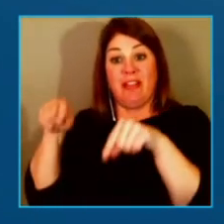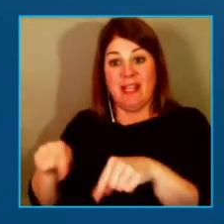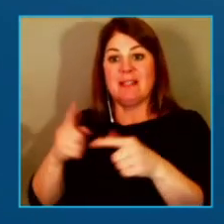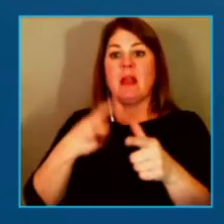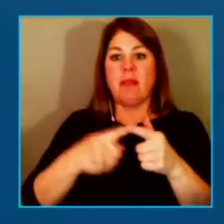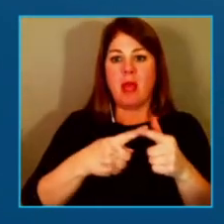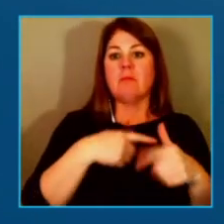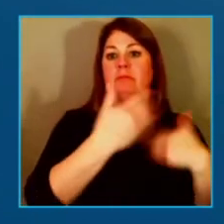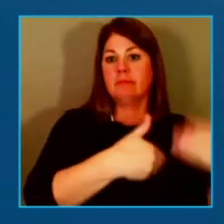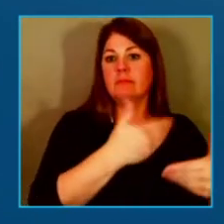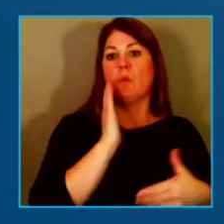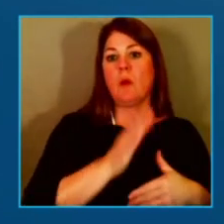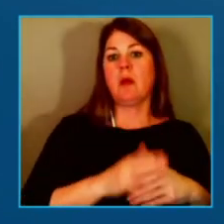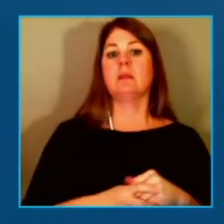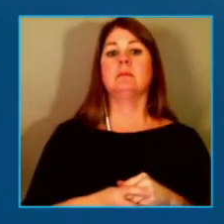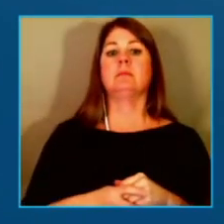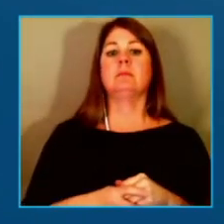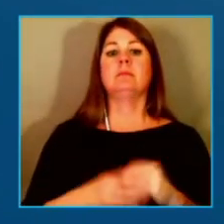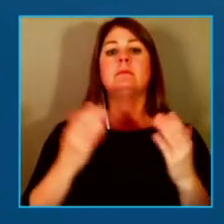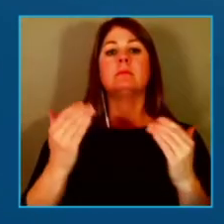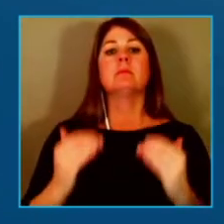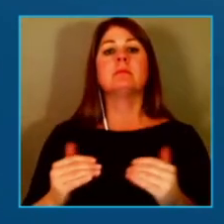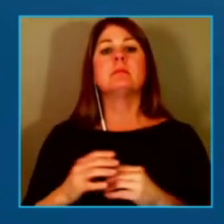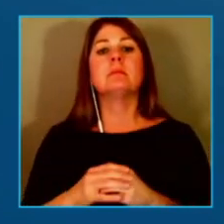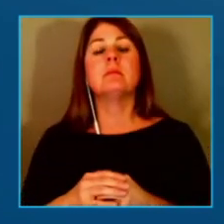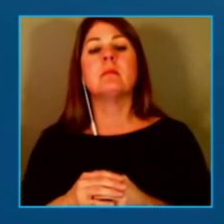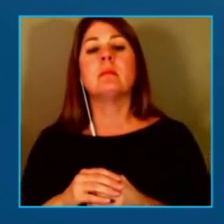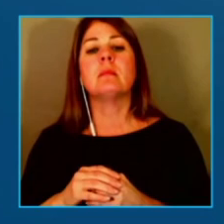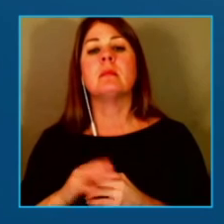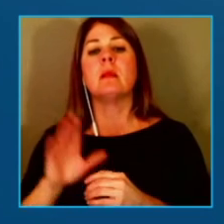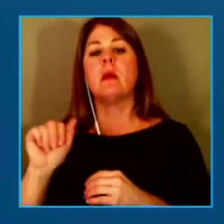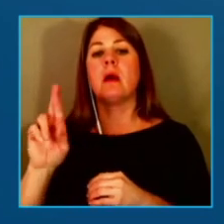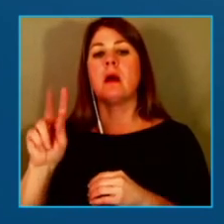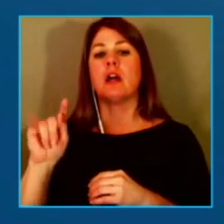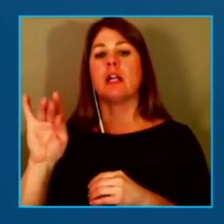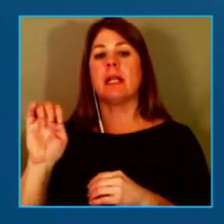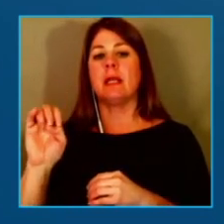last clarification question, if I may, is